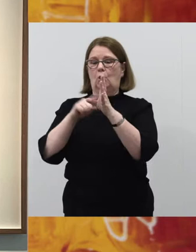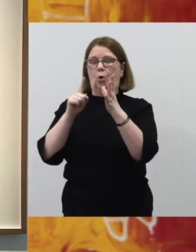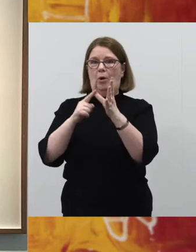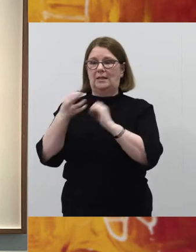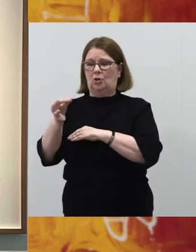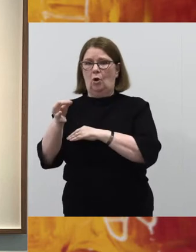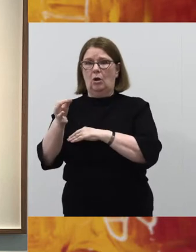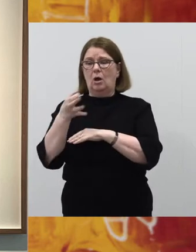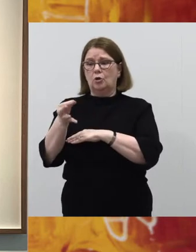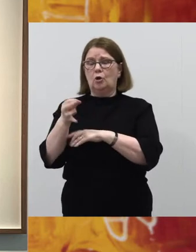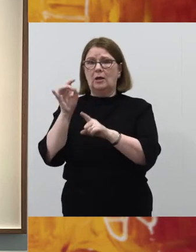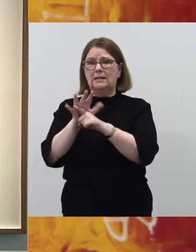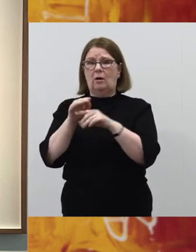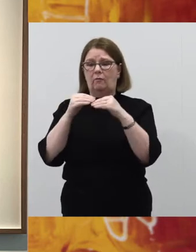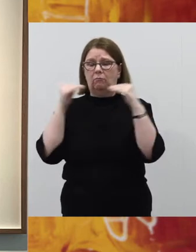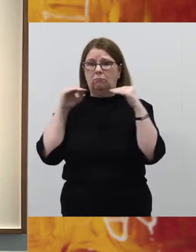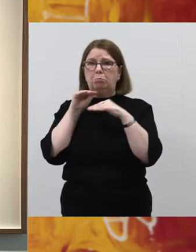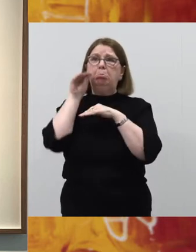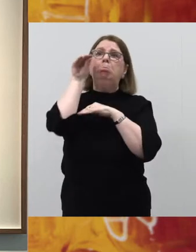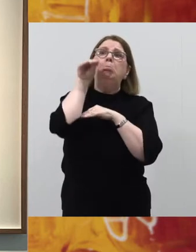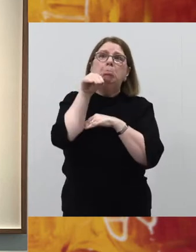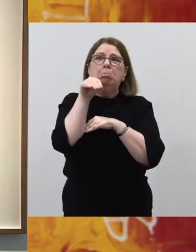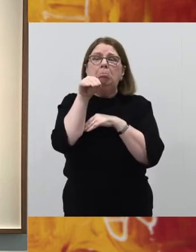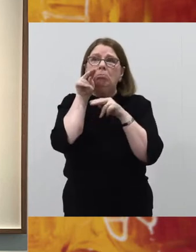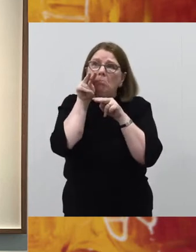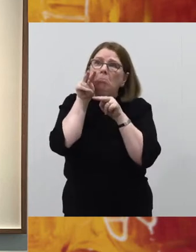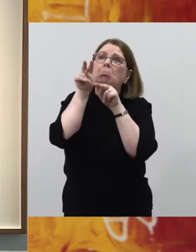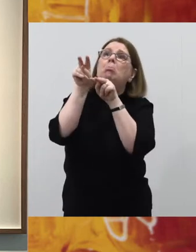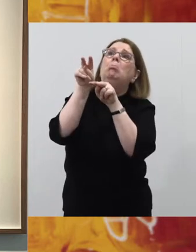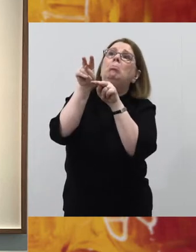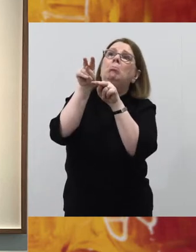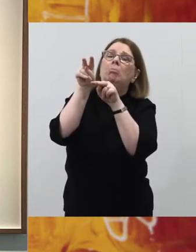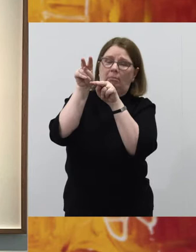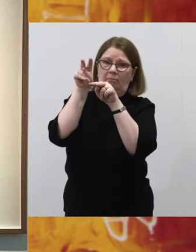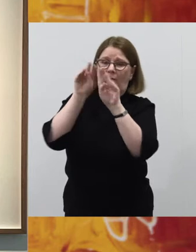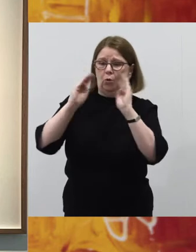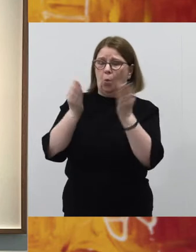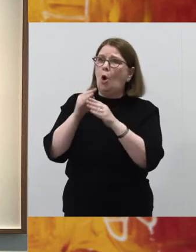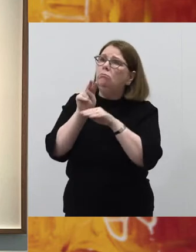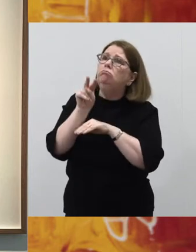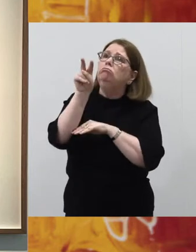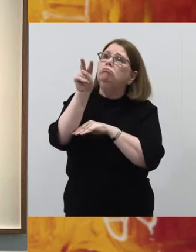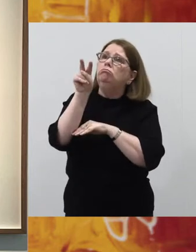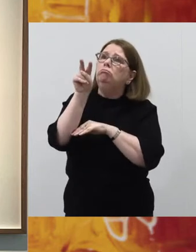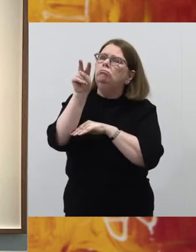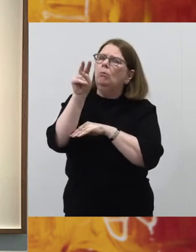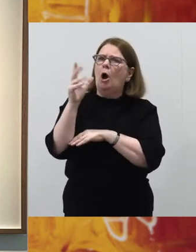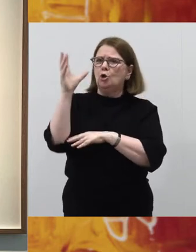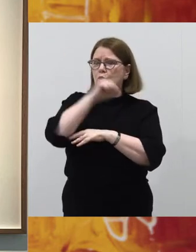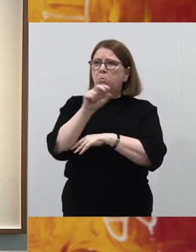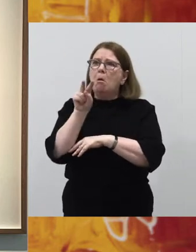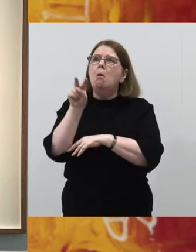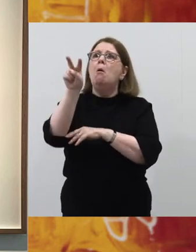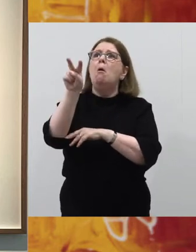as eloquently shown in the works of Sharon Egan, Carla Adams, and Mary Moore. It is contingent on the relief of stress that